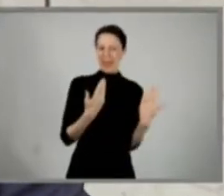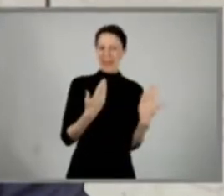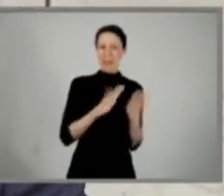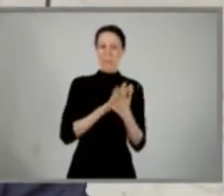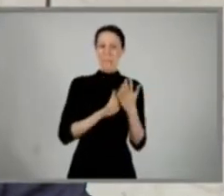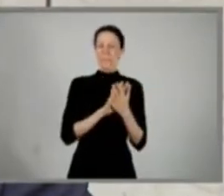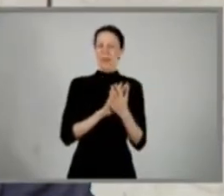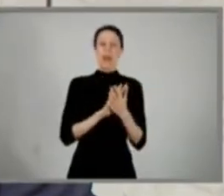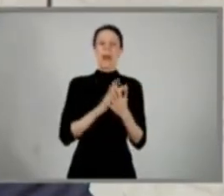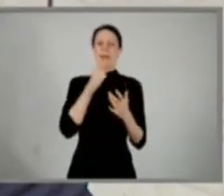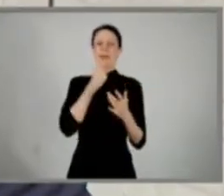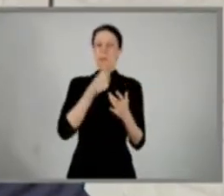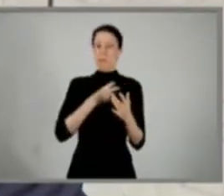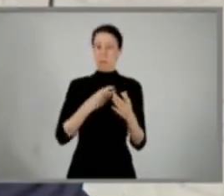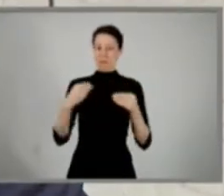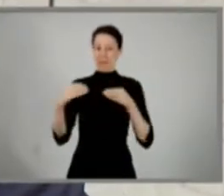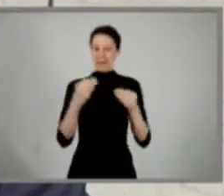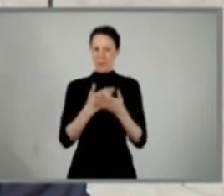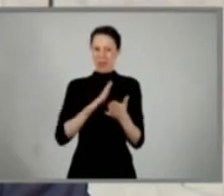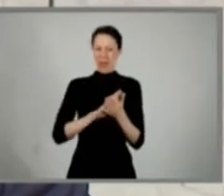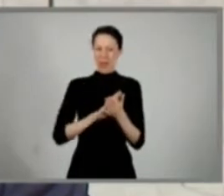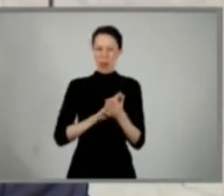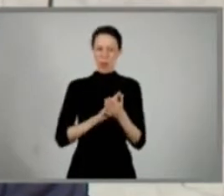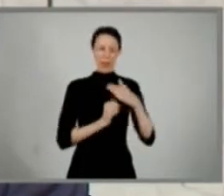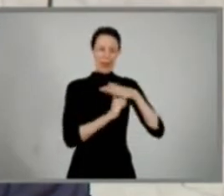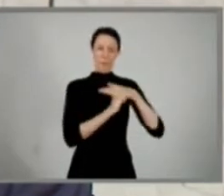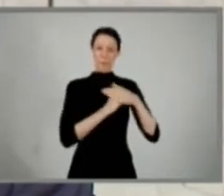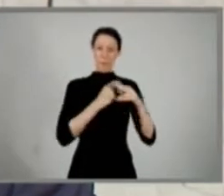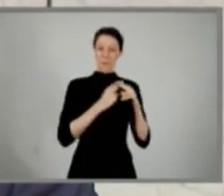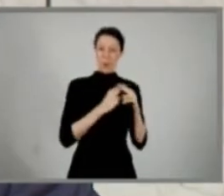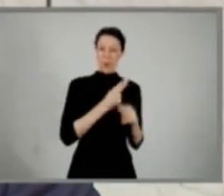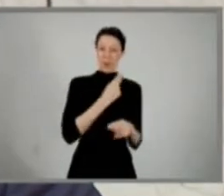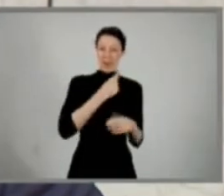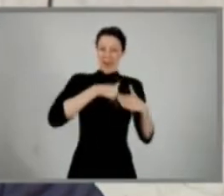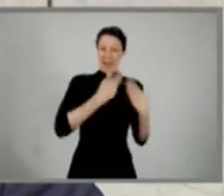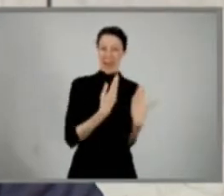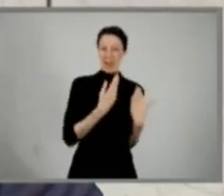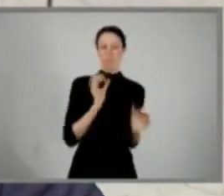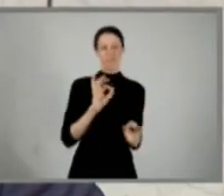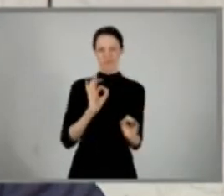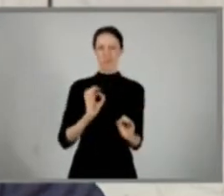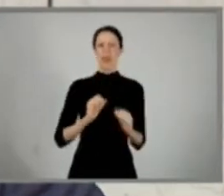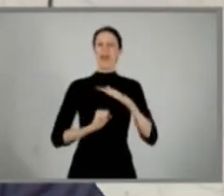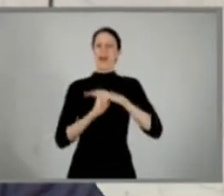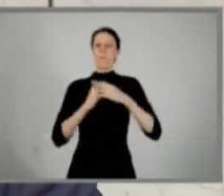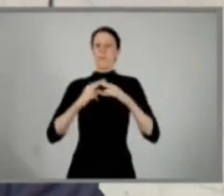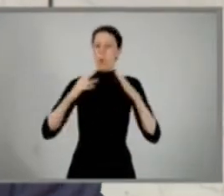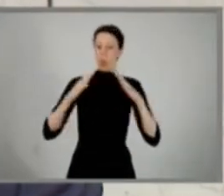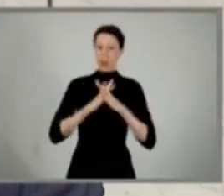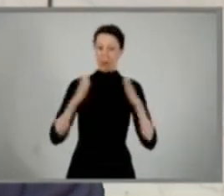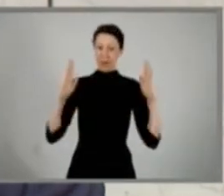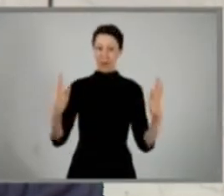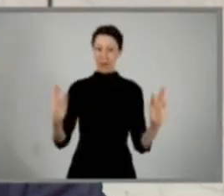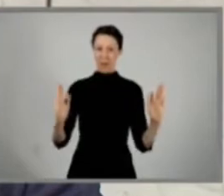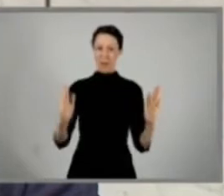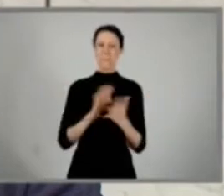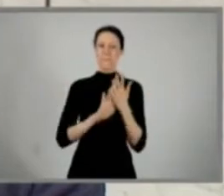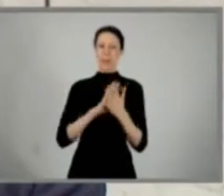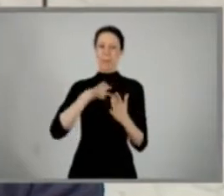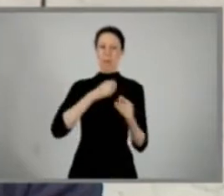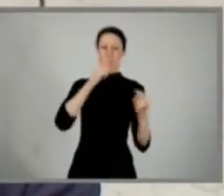can get greater utilisation of the caps, which will increase our ability to get more Australians home. And wherever